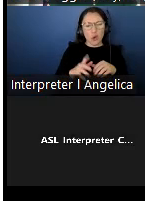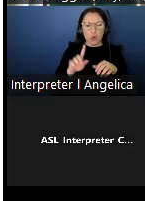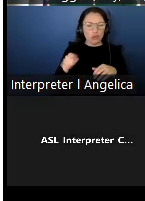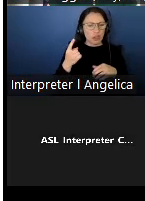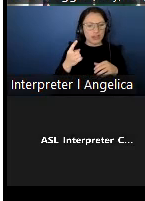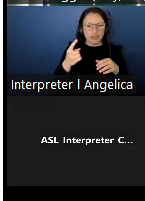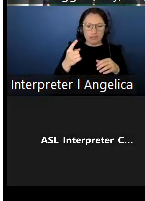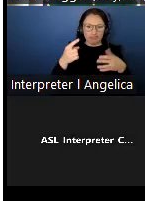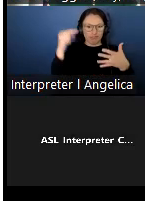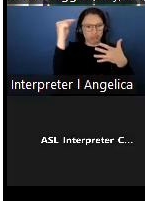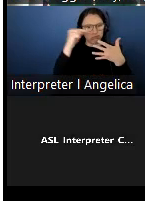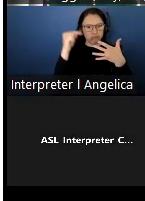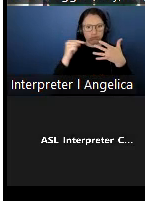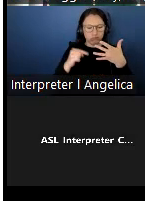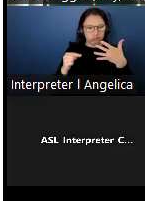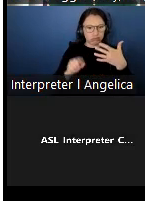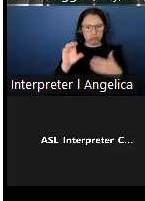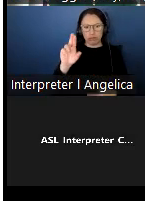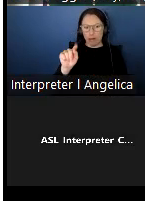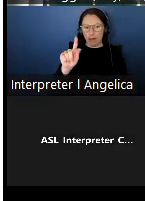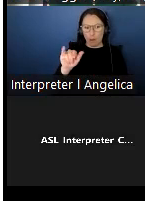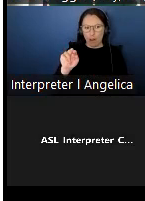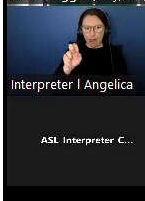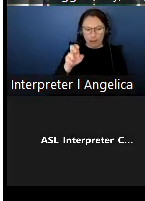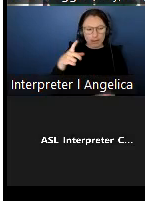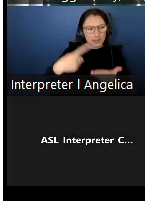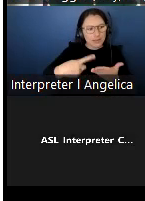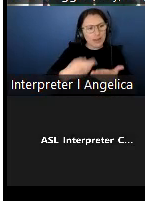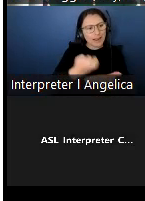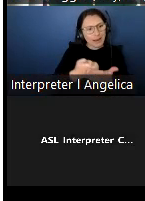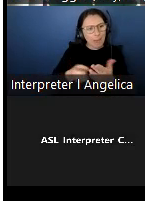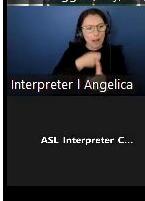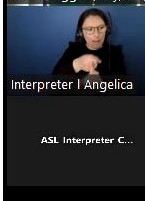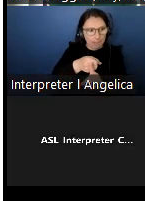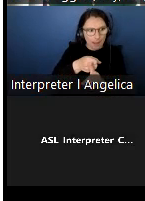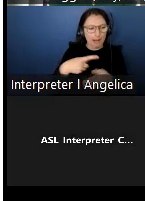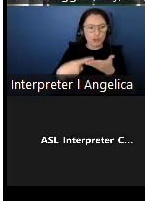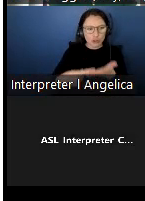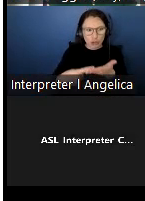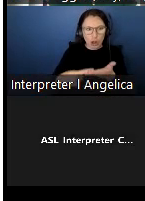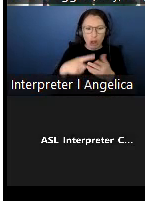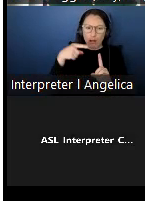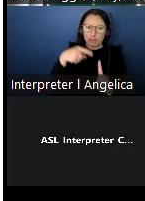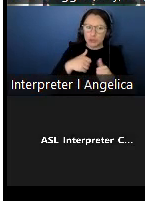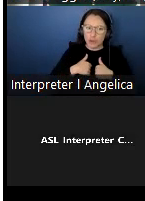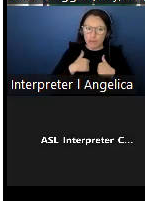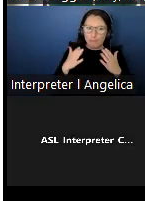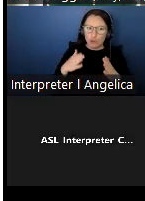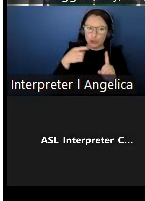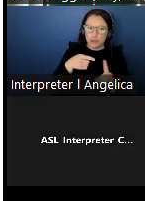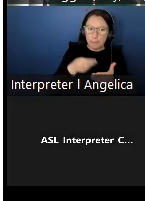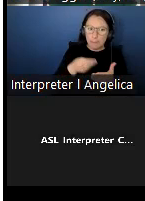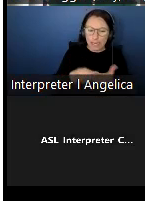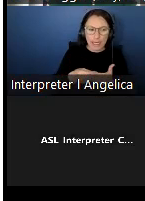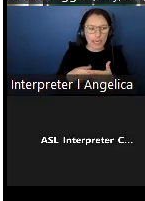going to talk about the economic impact. We're going to talk about talking to survivors about money. We're going to give you a little bit more